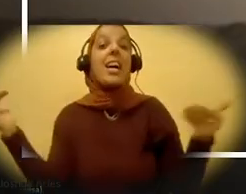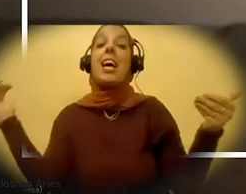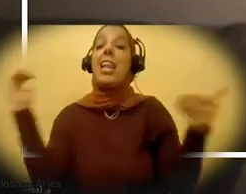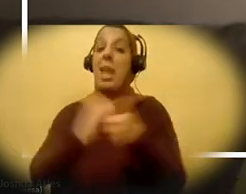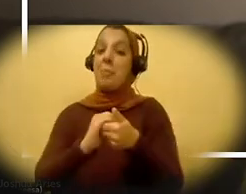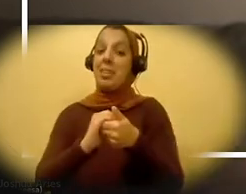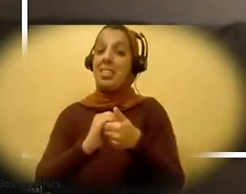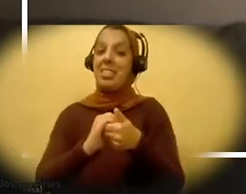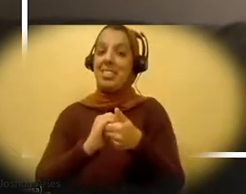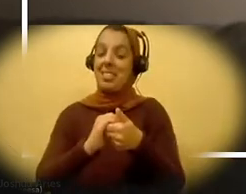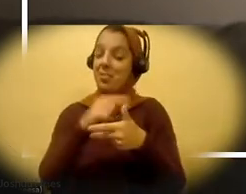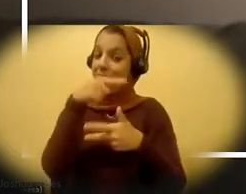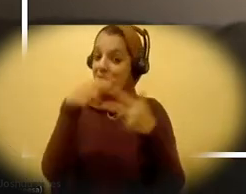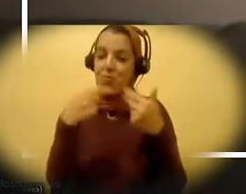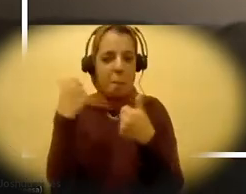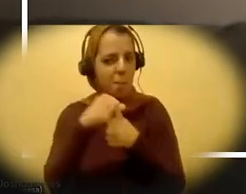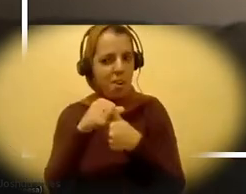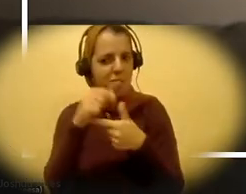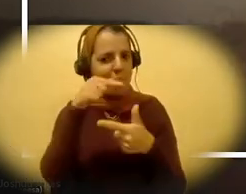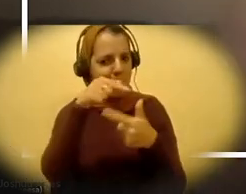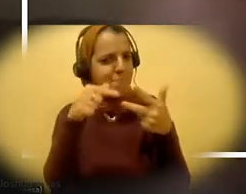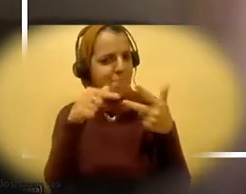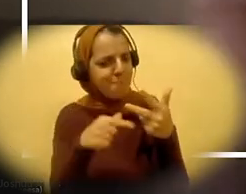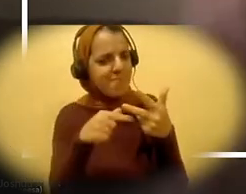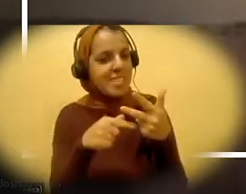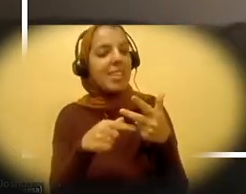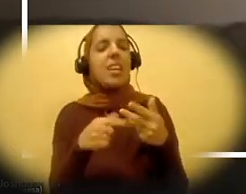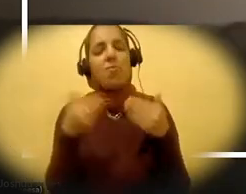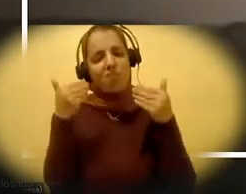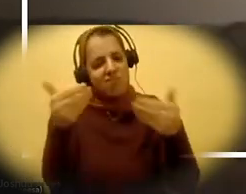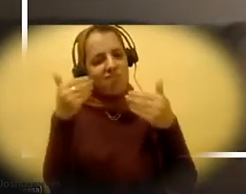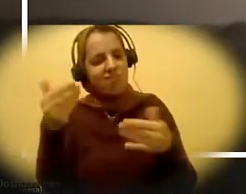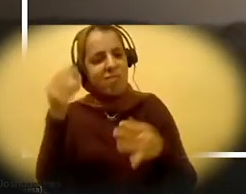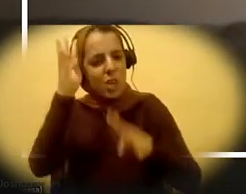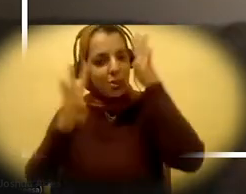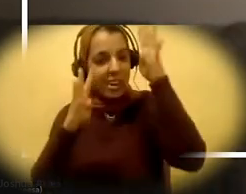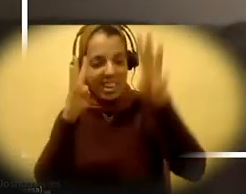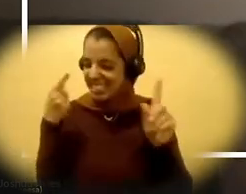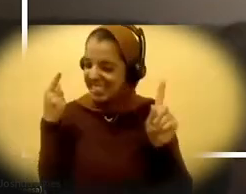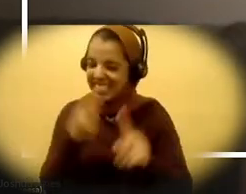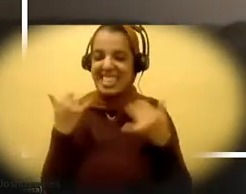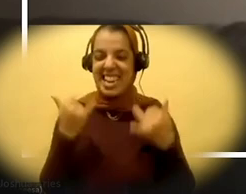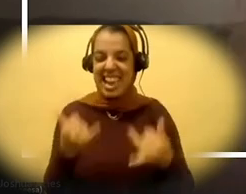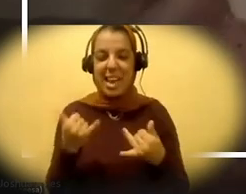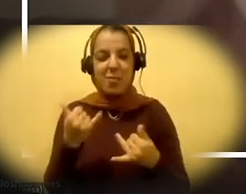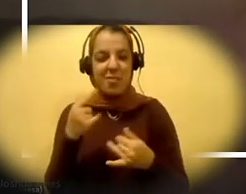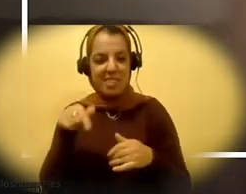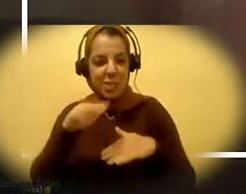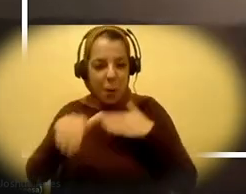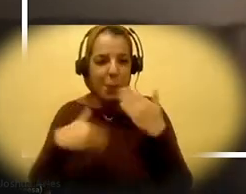collaboration. Always remember all that stuff, okay? And just keep creating, okay? Especially right now, during